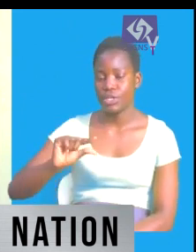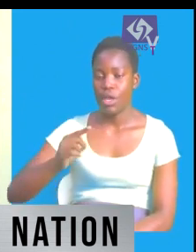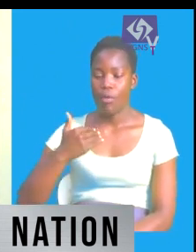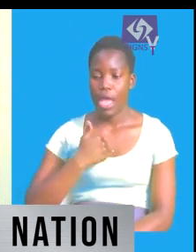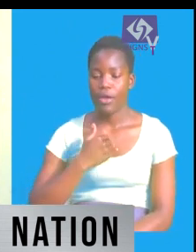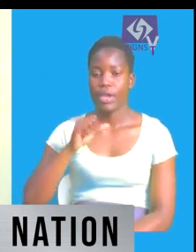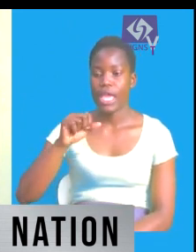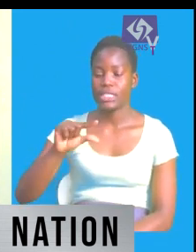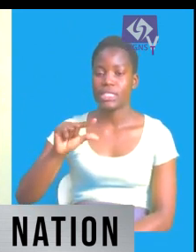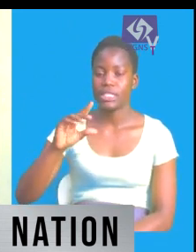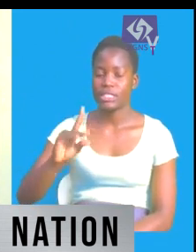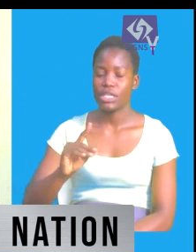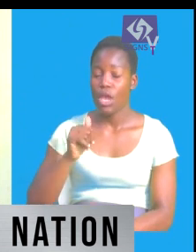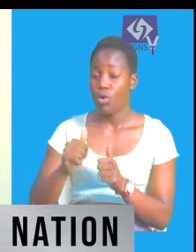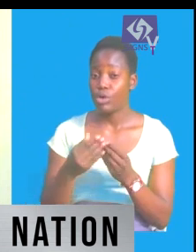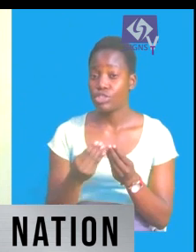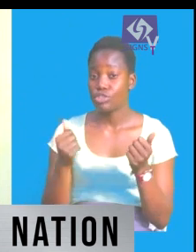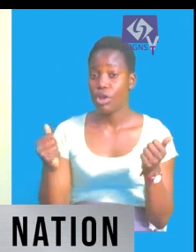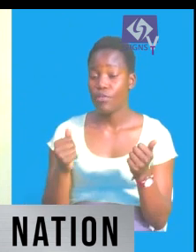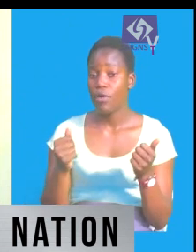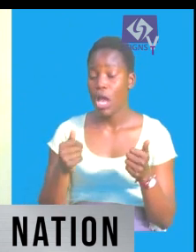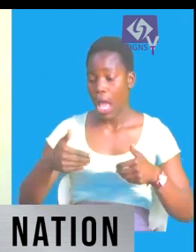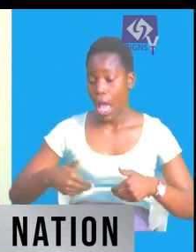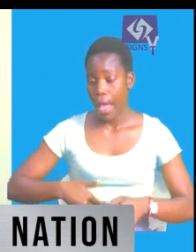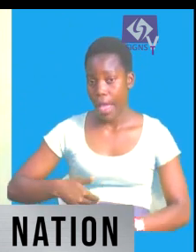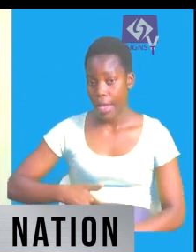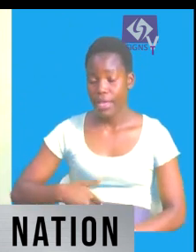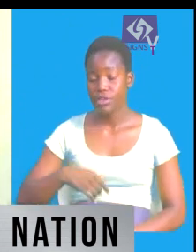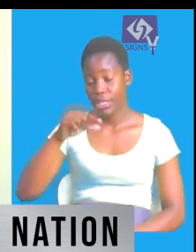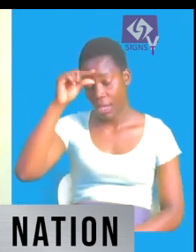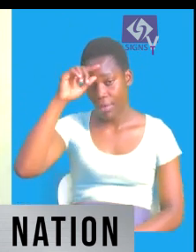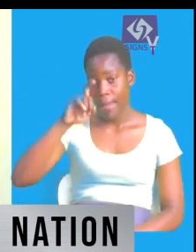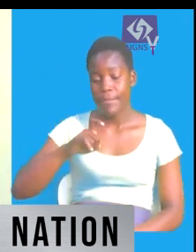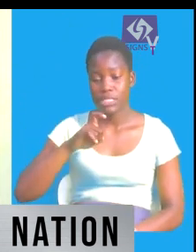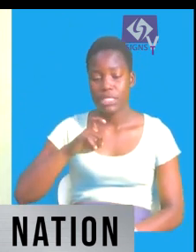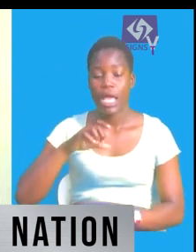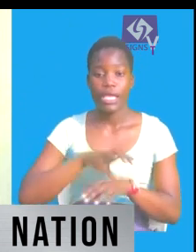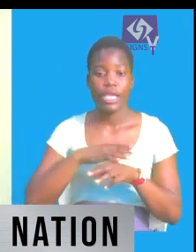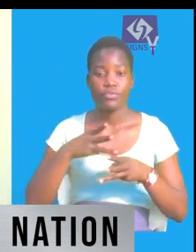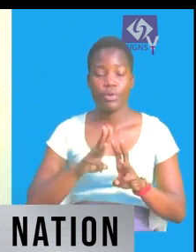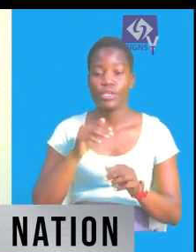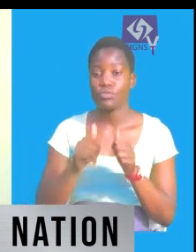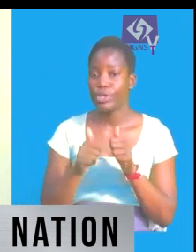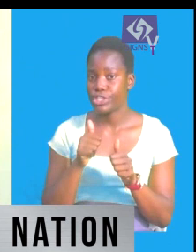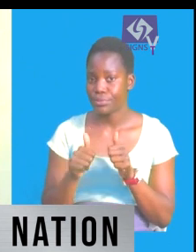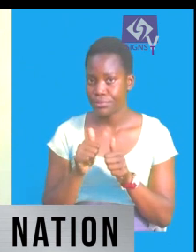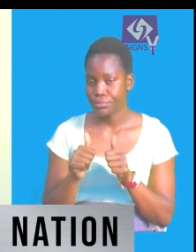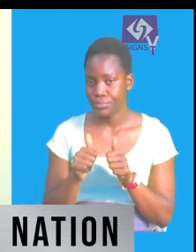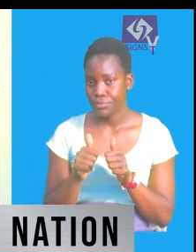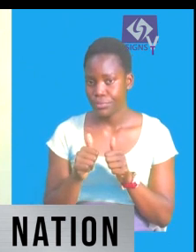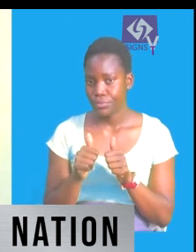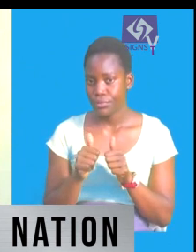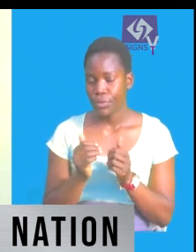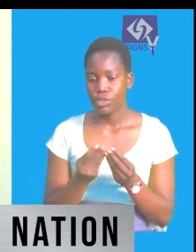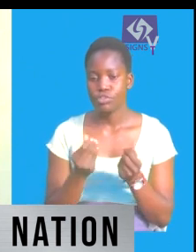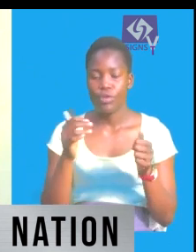zero hunger for zero hunger. Okay. Right. So the government should find incentives or ways to